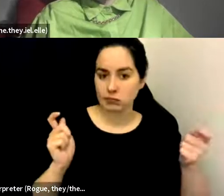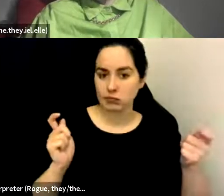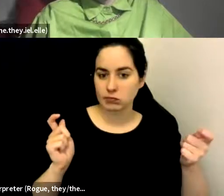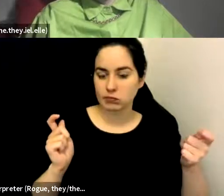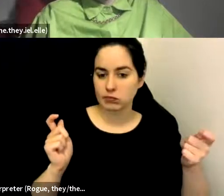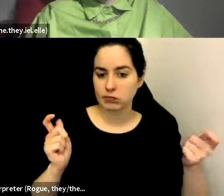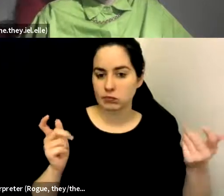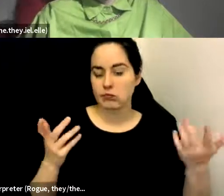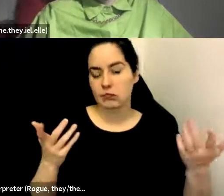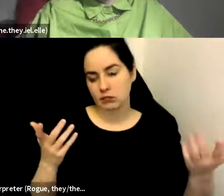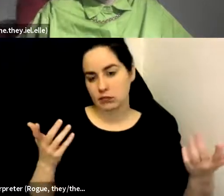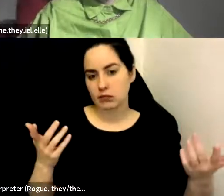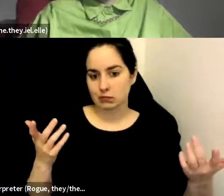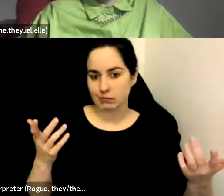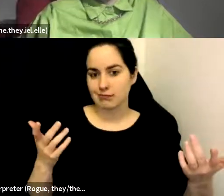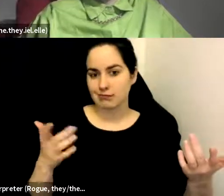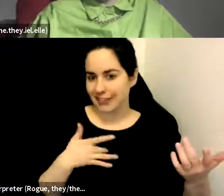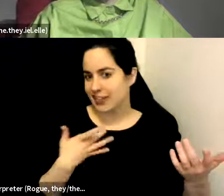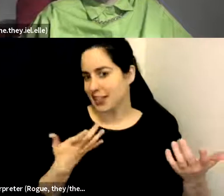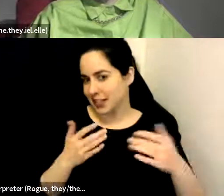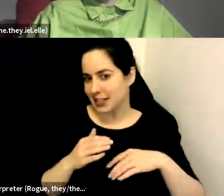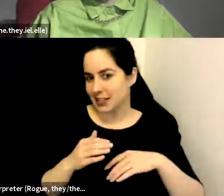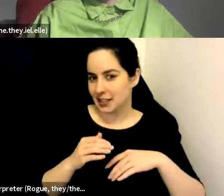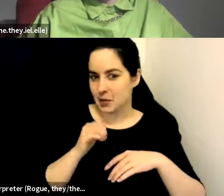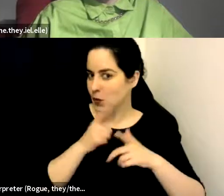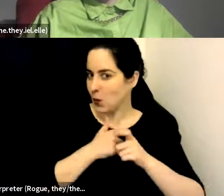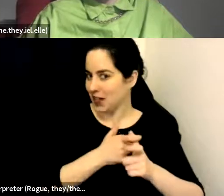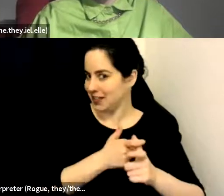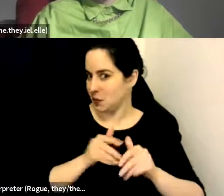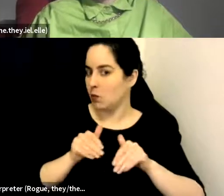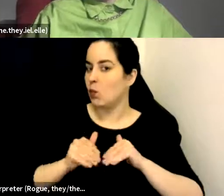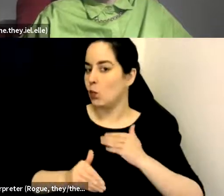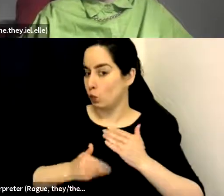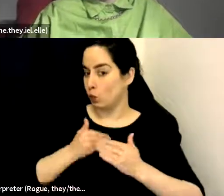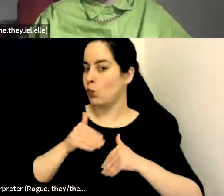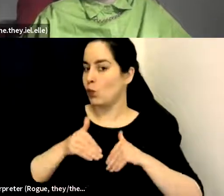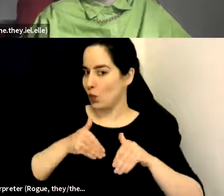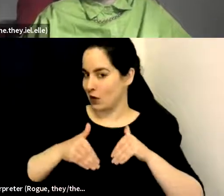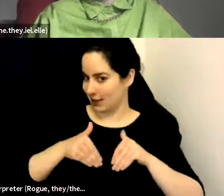And it feels like a walk, like we're walking there, you know.